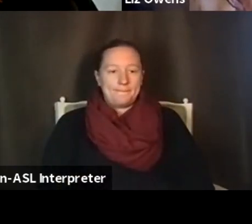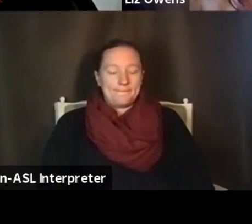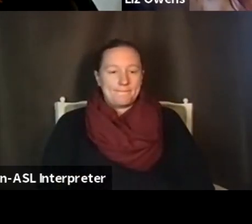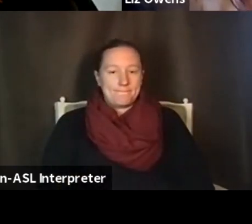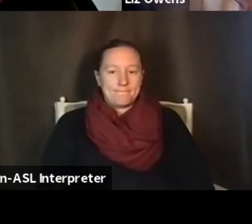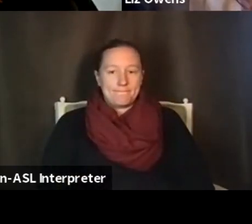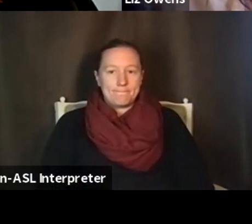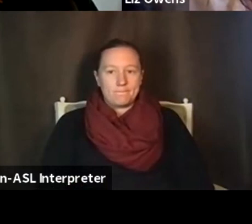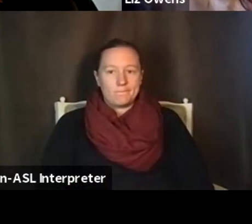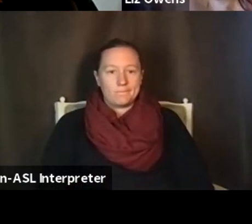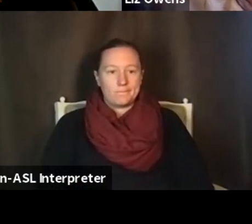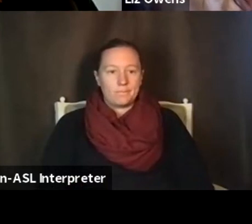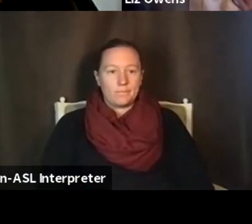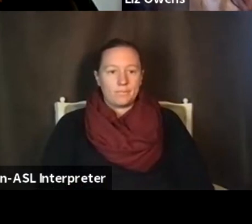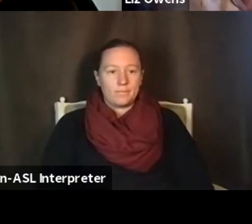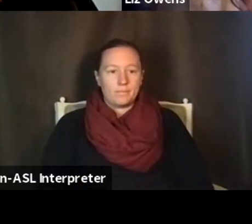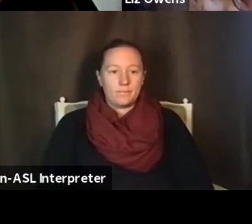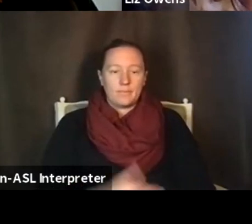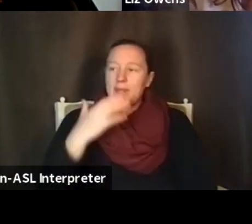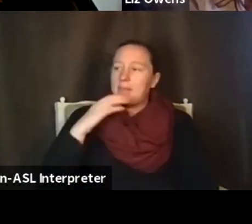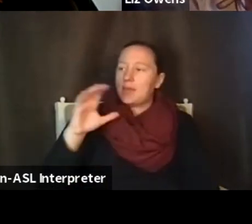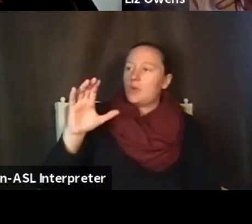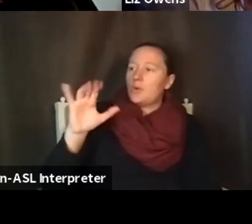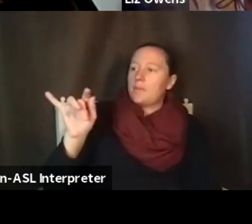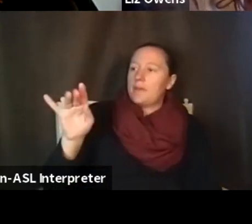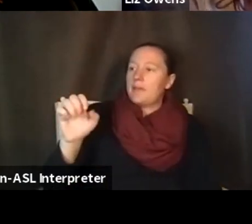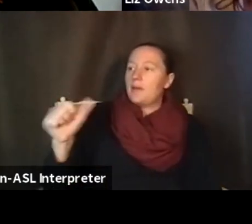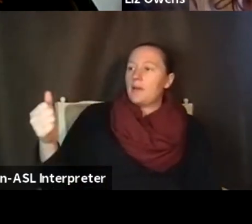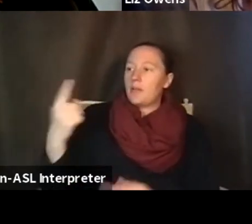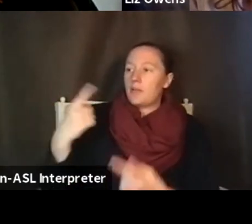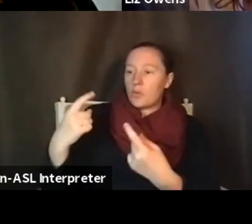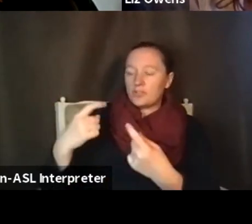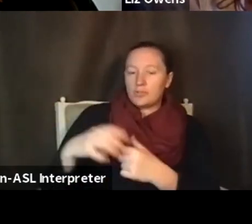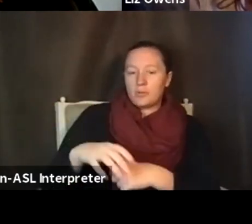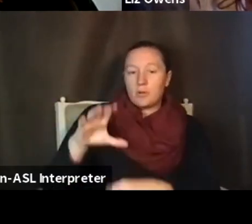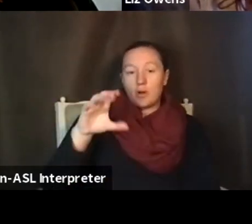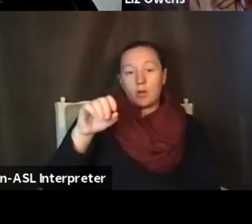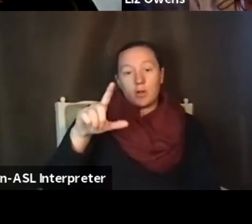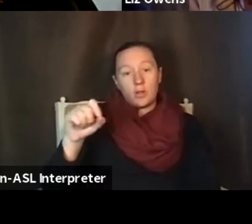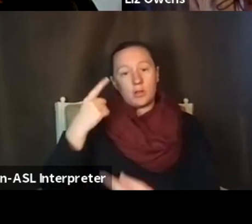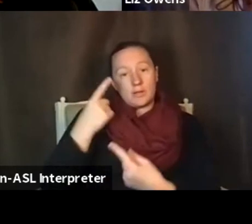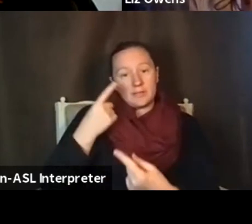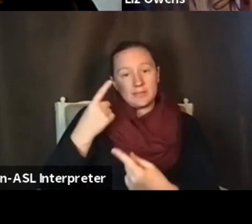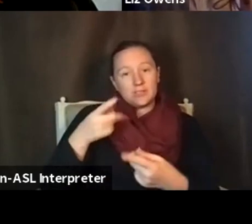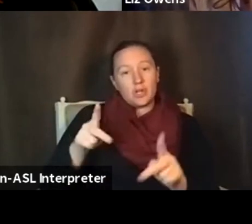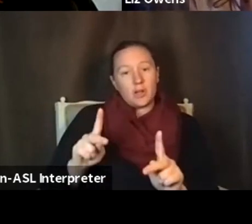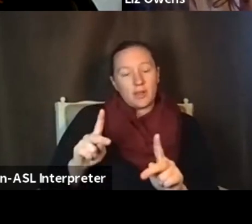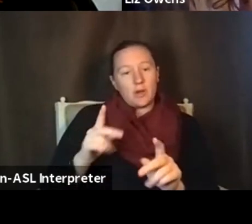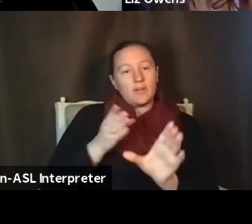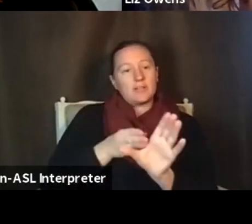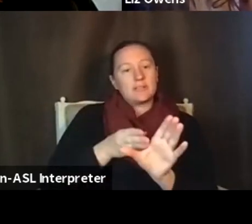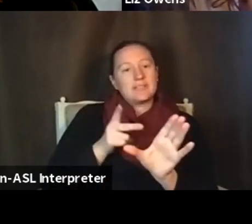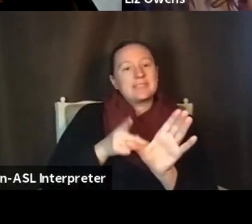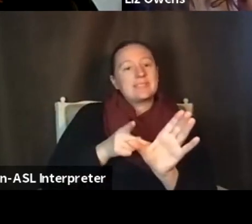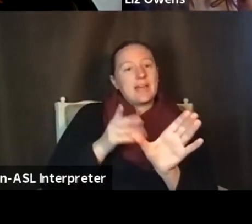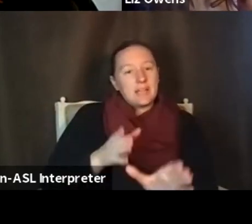Thanks, Camille. And another question that just came in is, has Colorado considered allowing psychiatrists